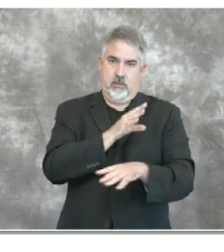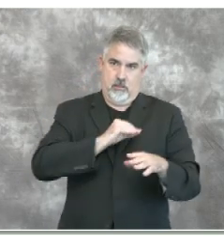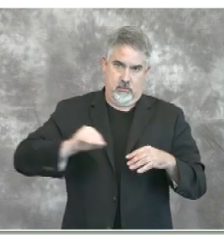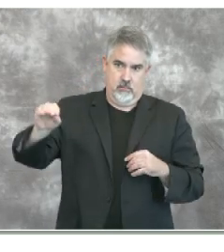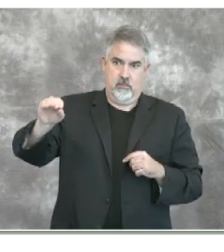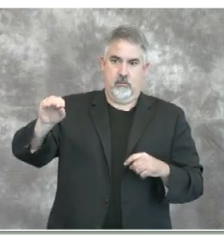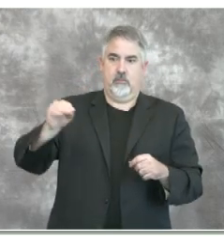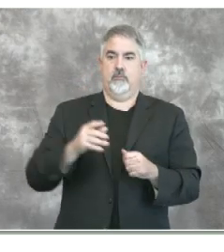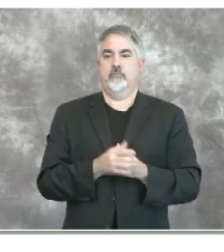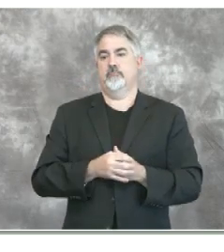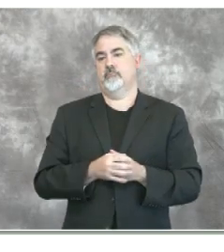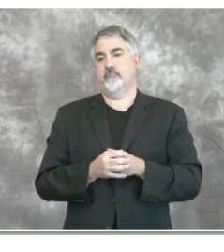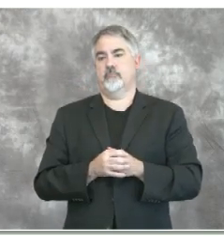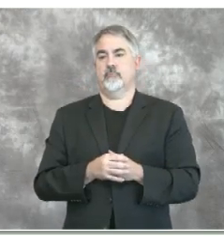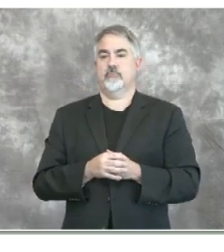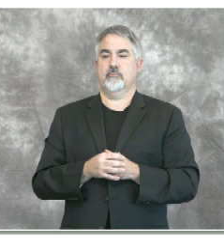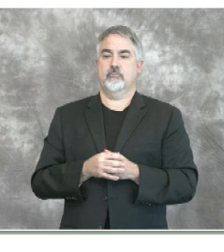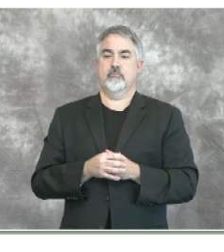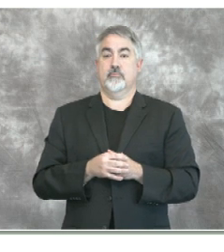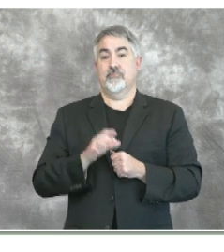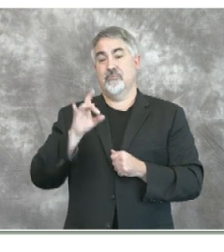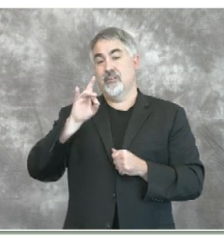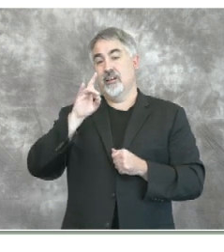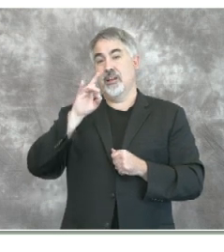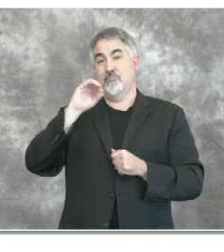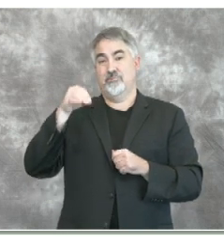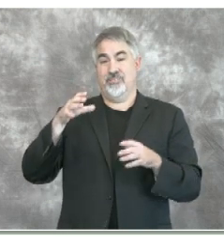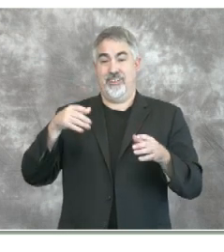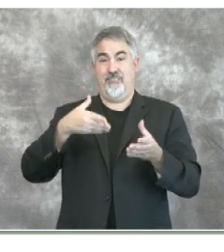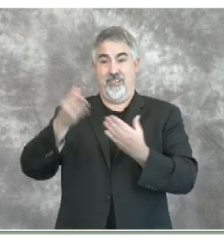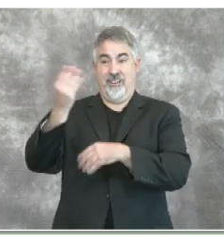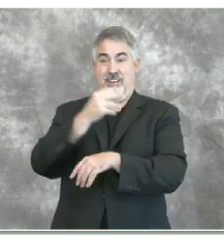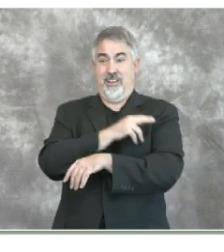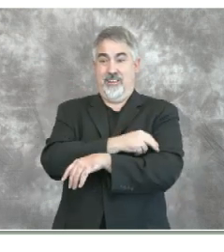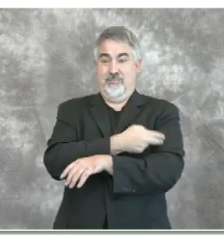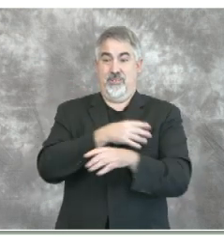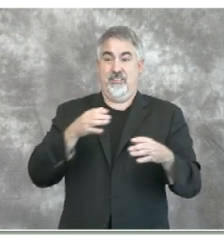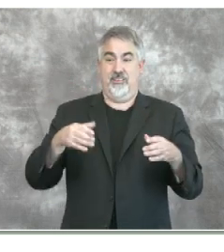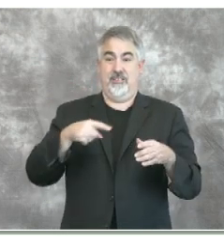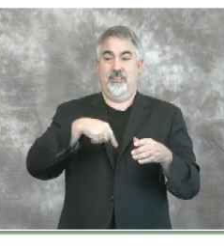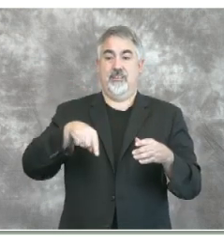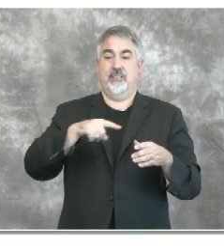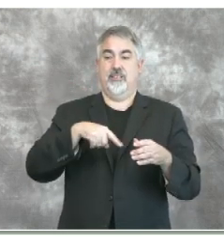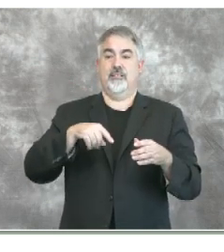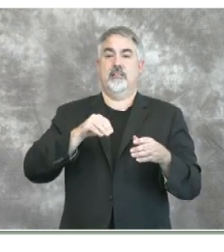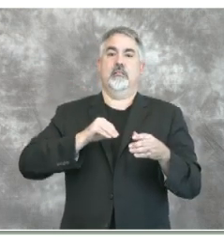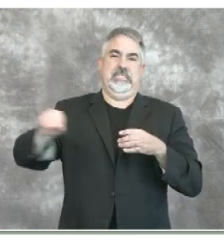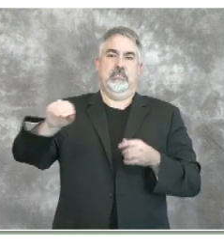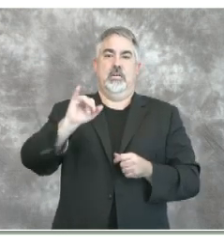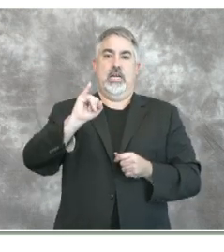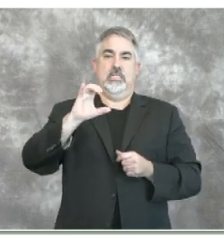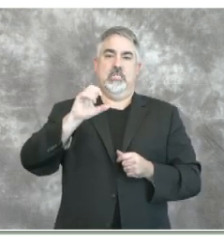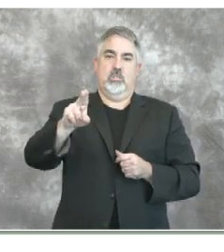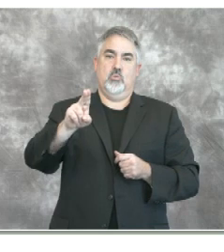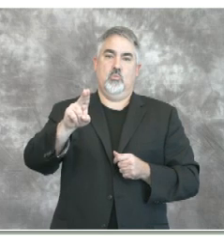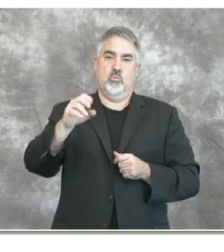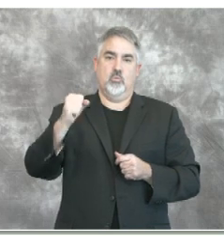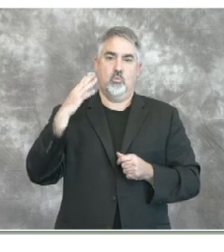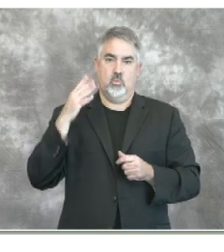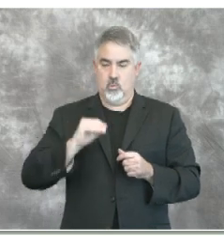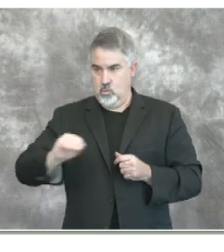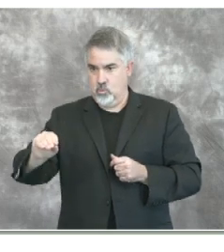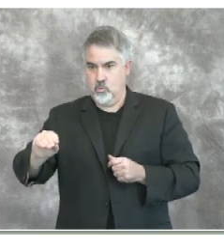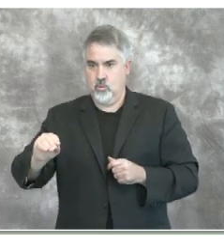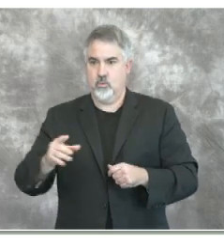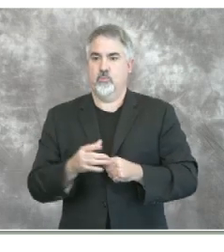or approximately 8% of the total number of cases, have been admitted to the ICU. ICU cases are a